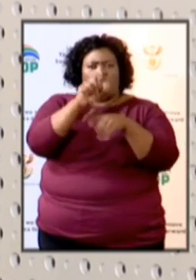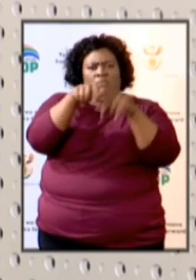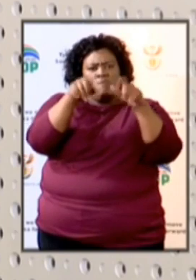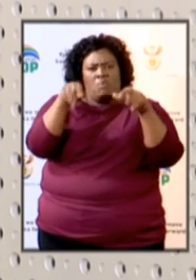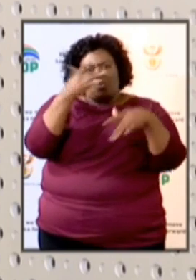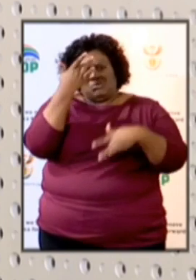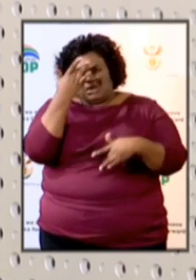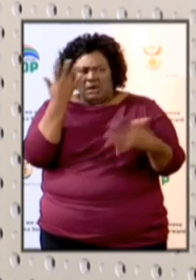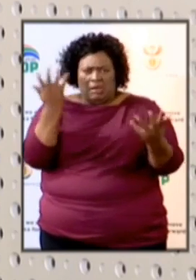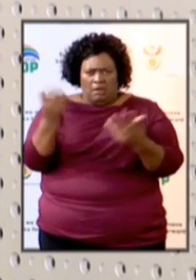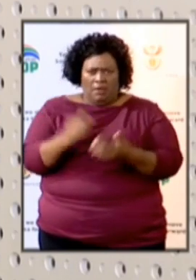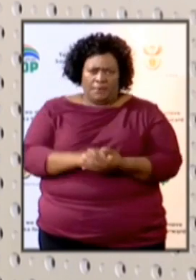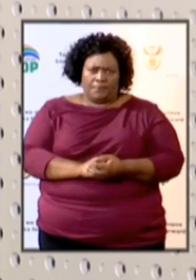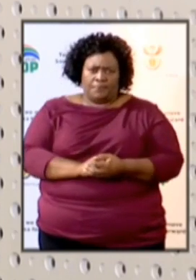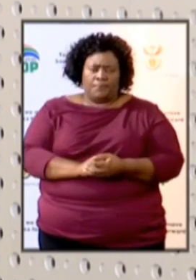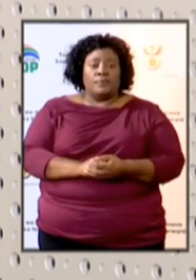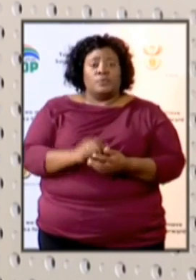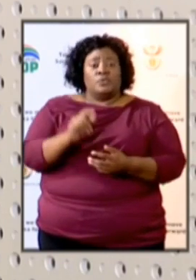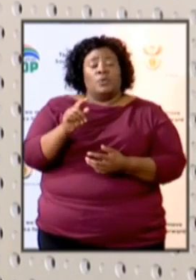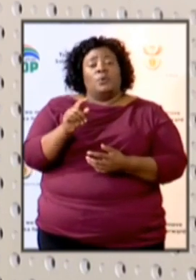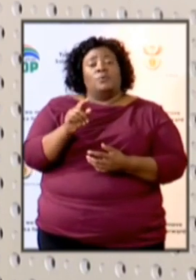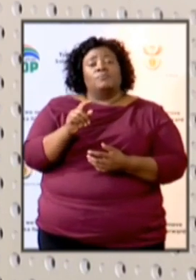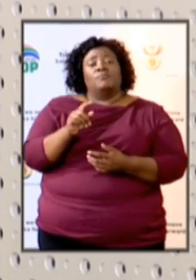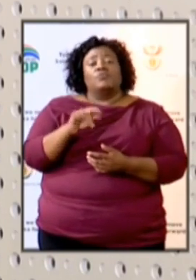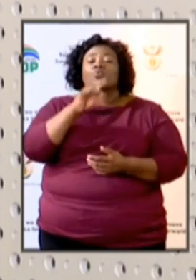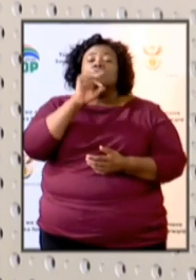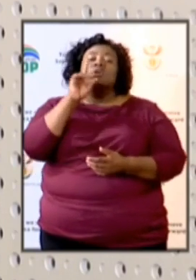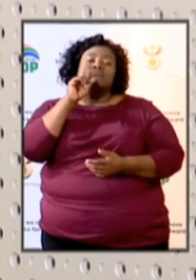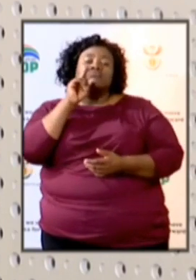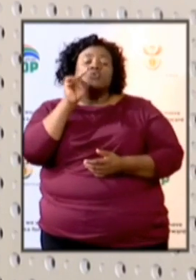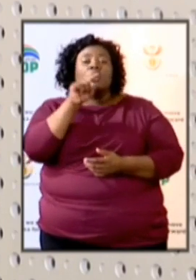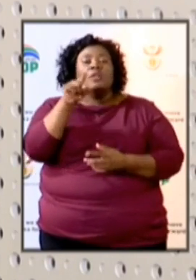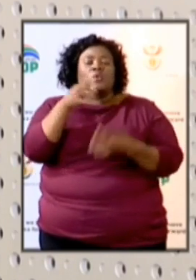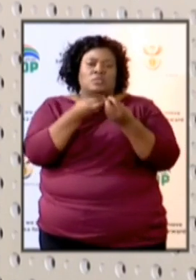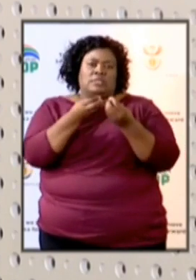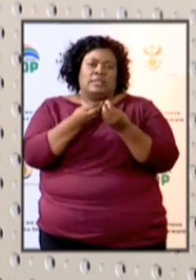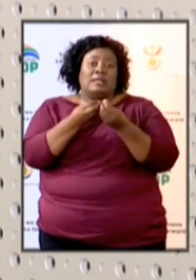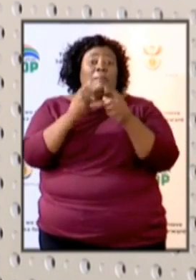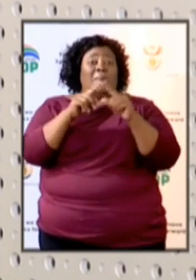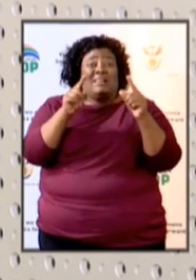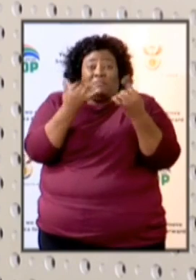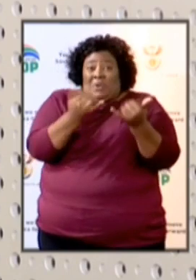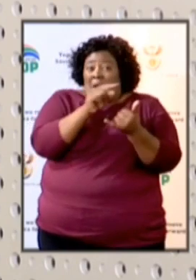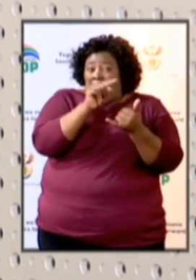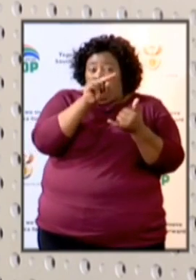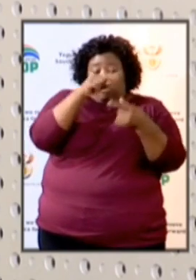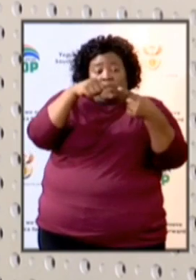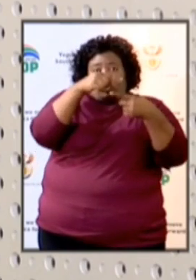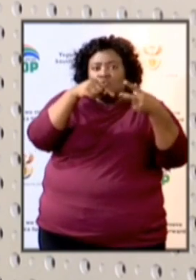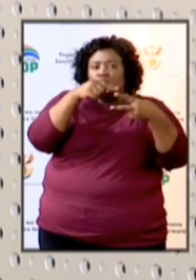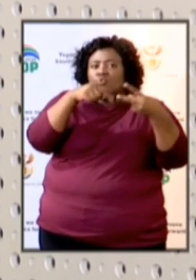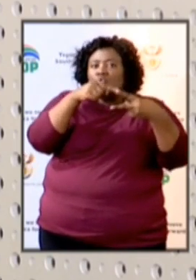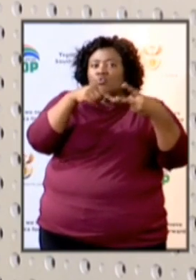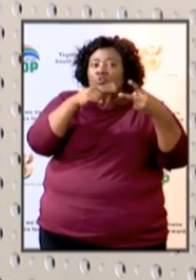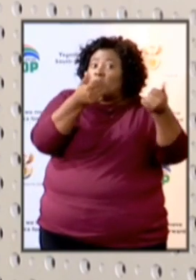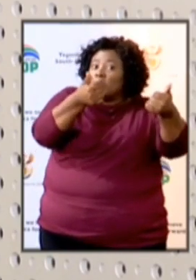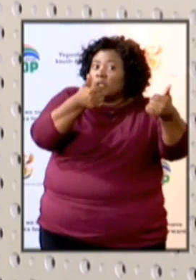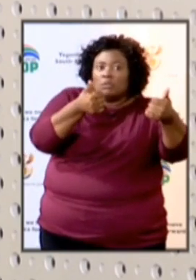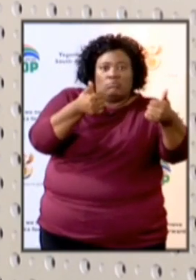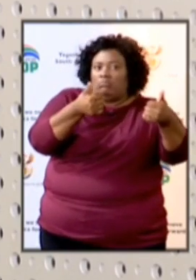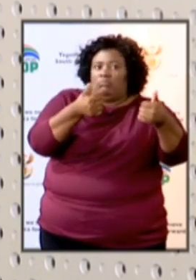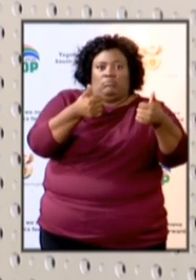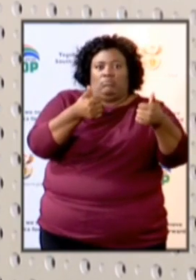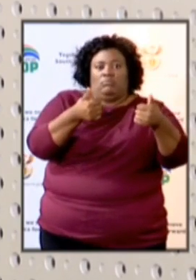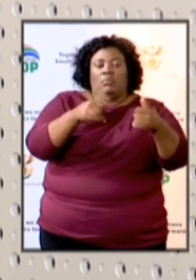So that combination is still not good, because